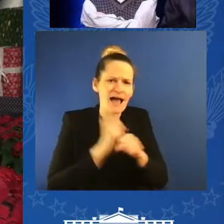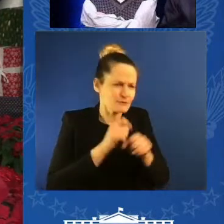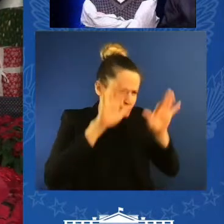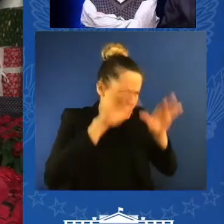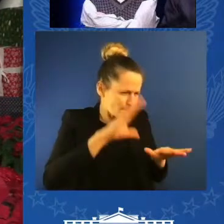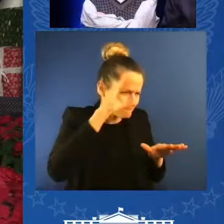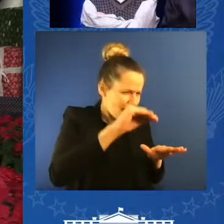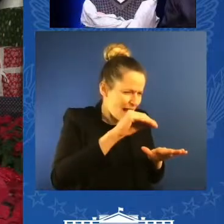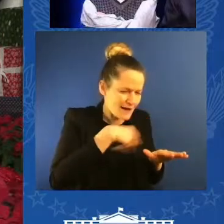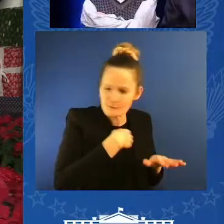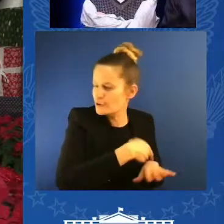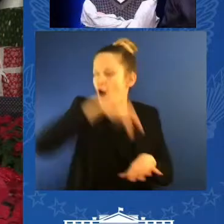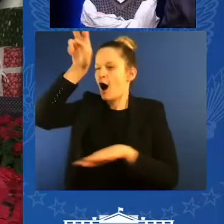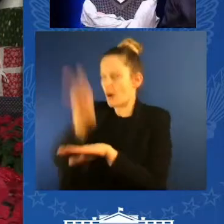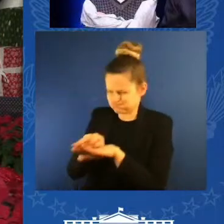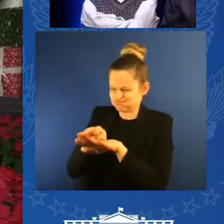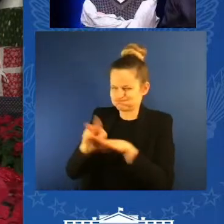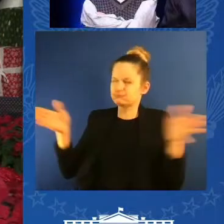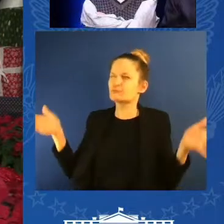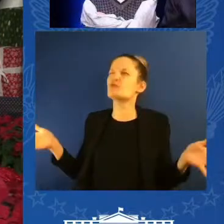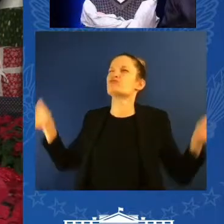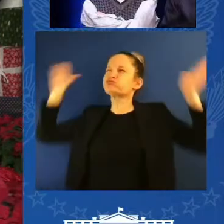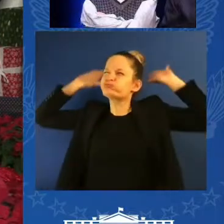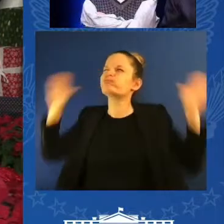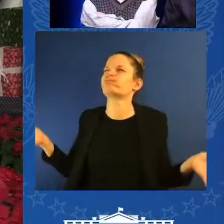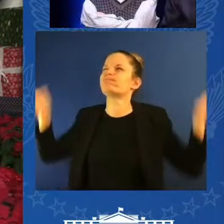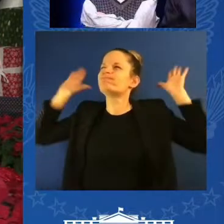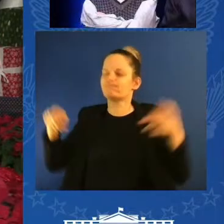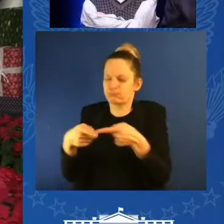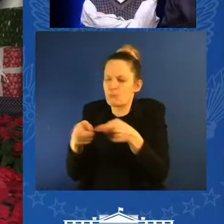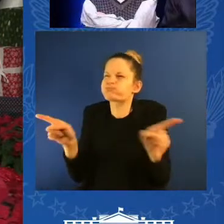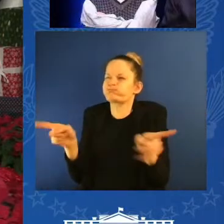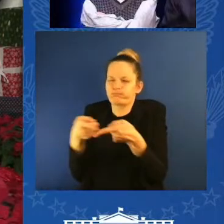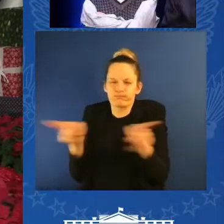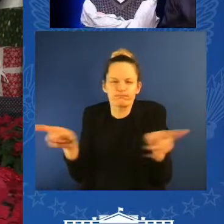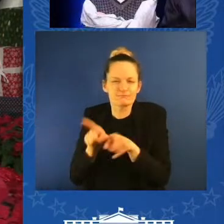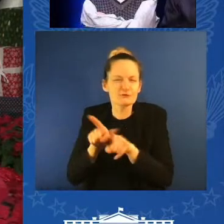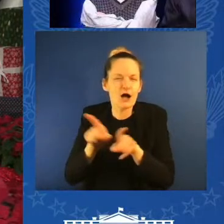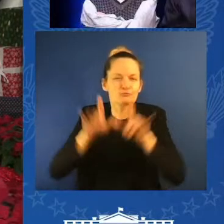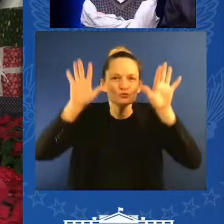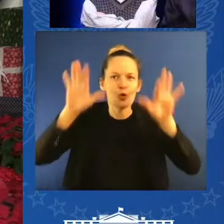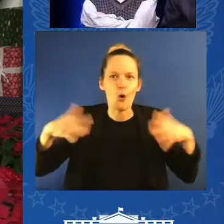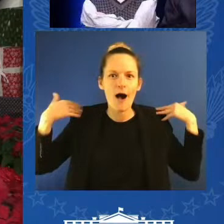snow? Linus, looks like old man Walter really likes that story. It's his favorite.